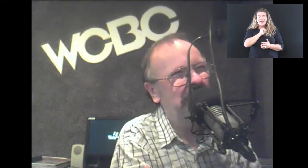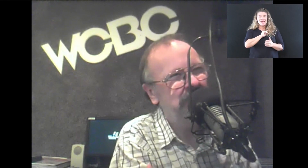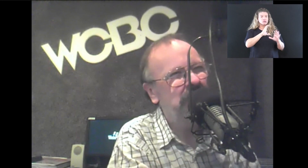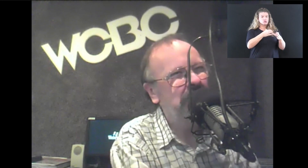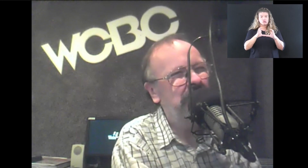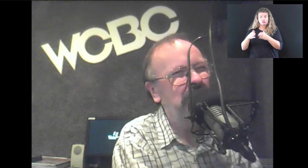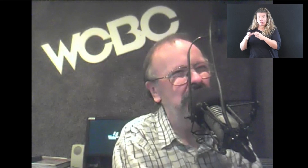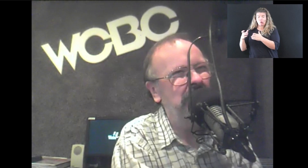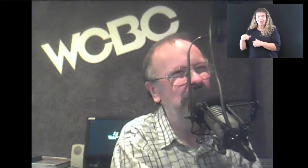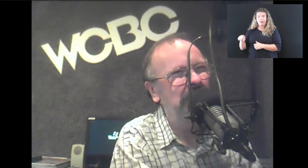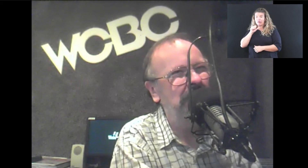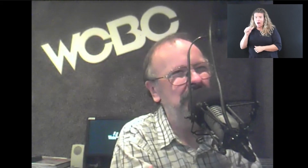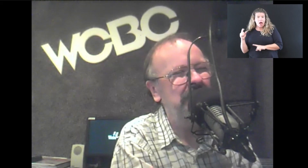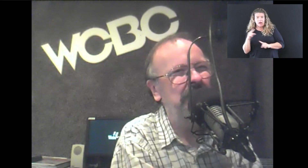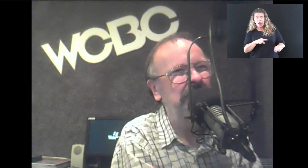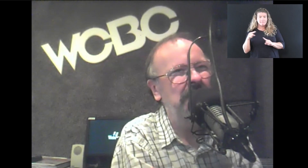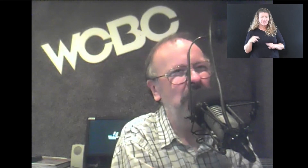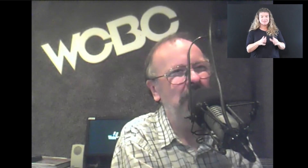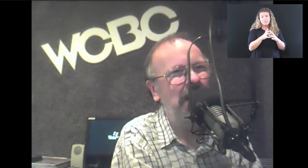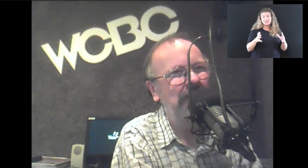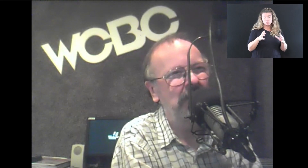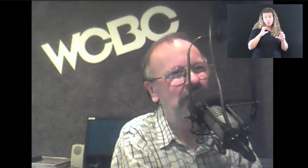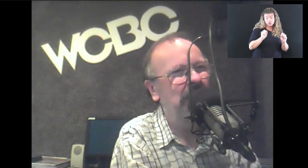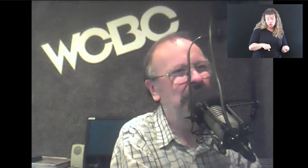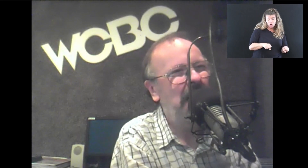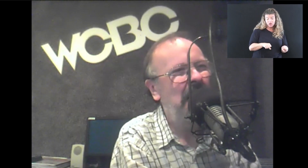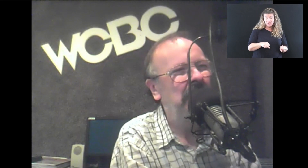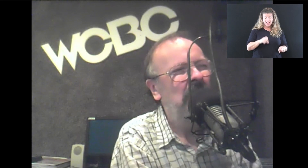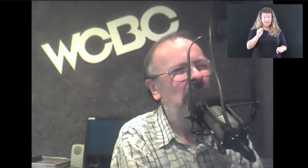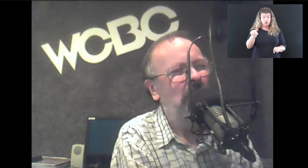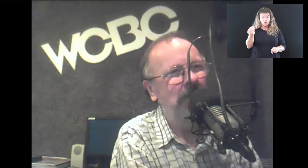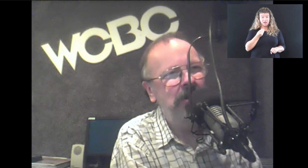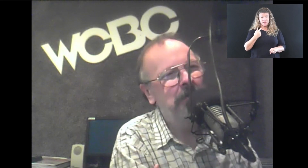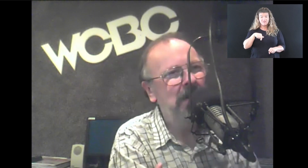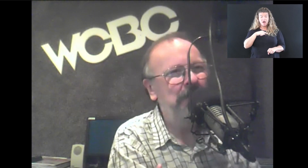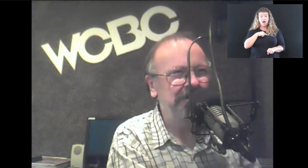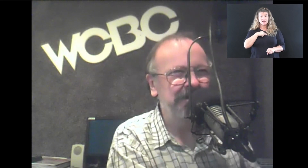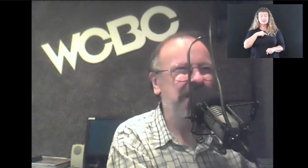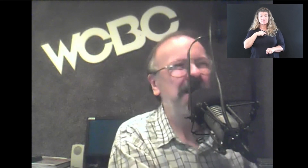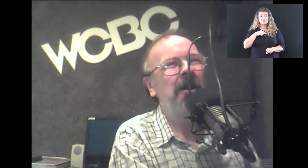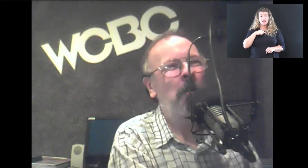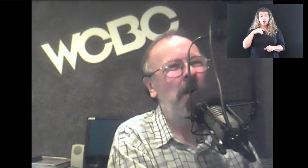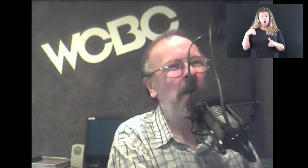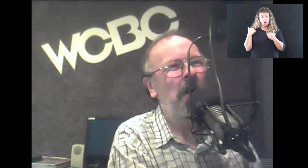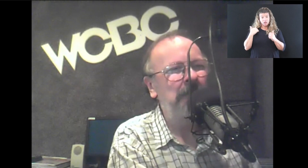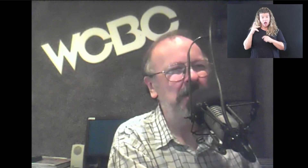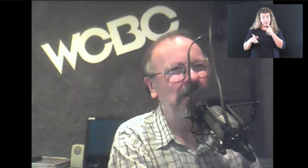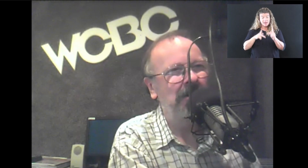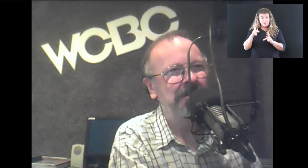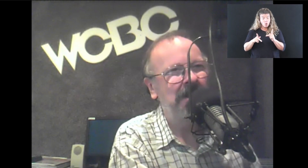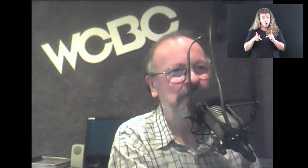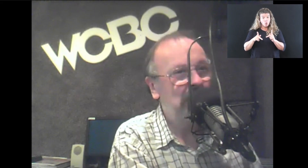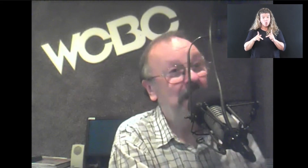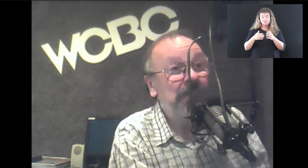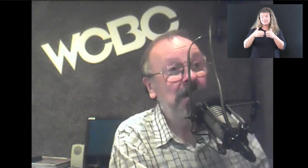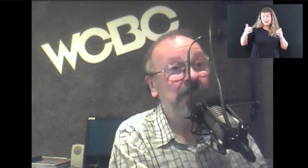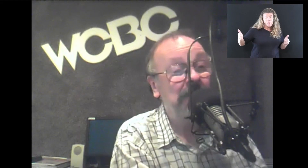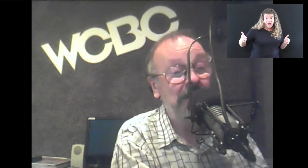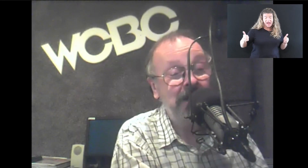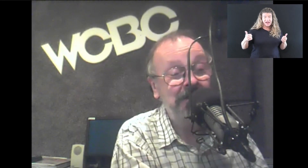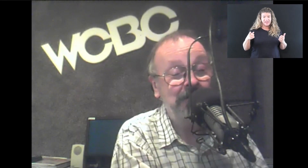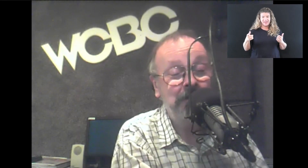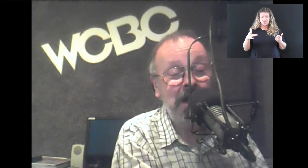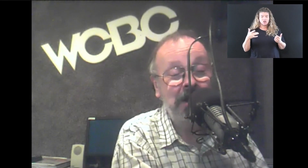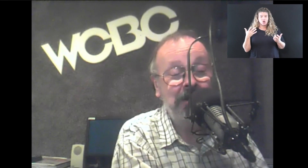much as they should? Could you give us a demographic look at that? Are young people staying away because they may think